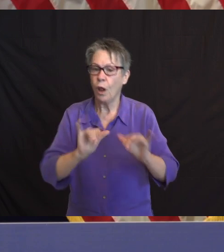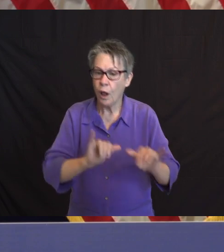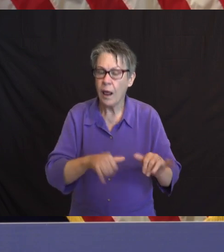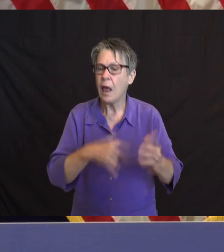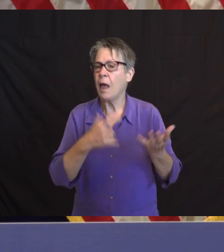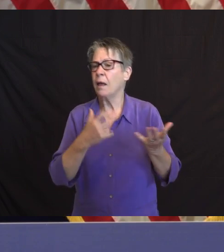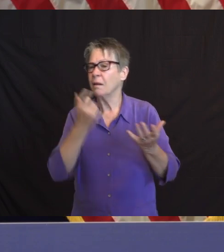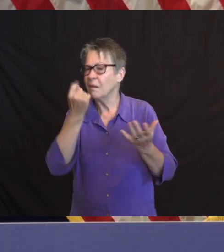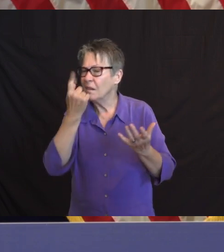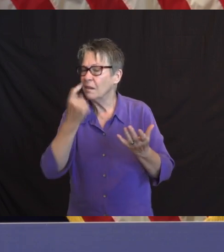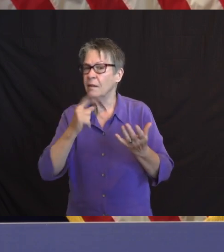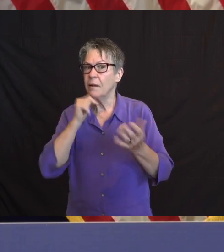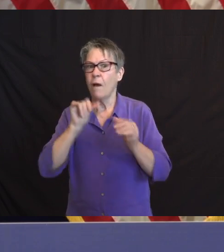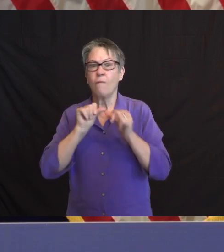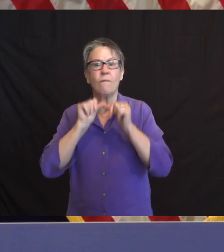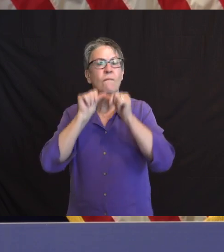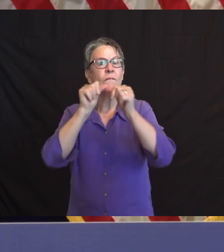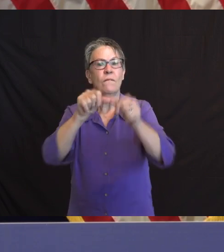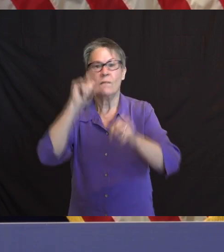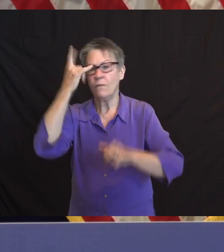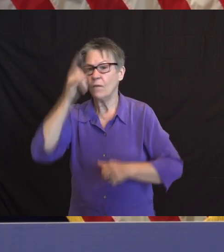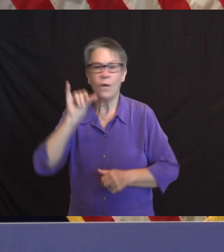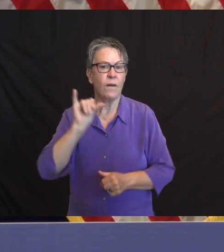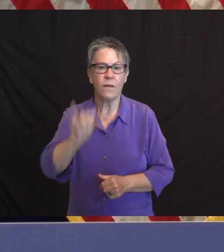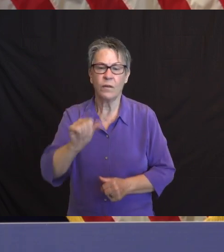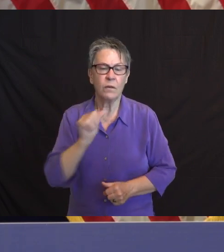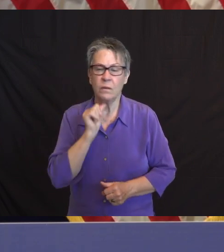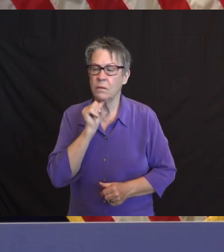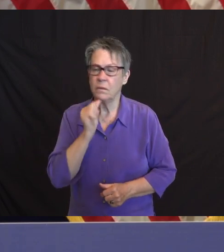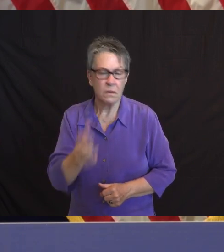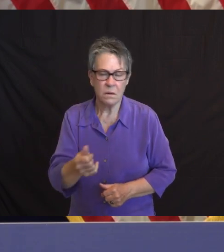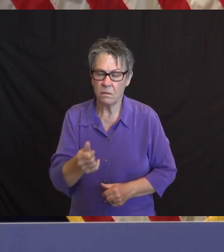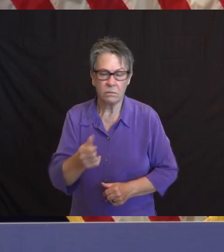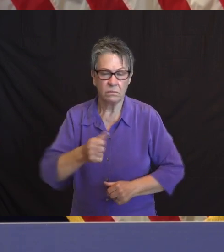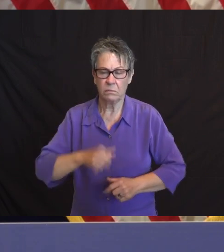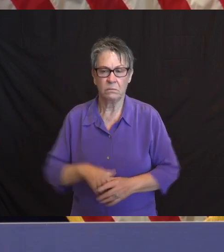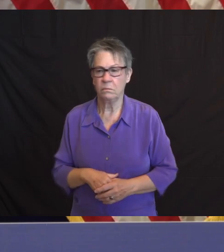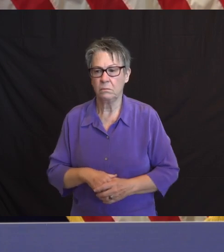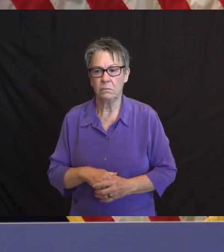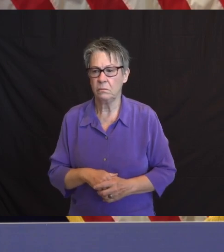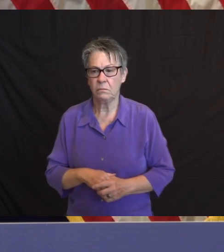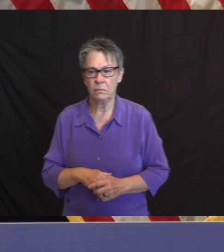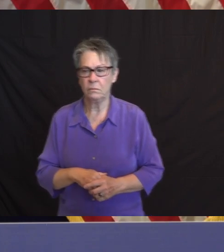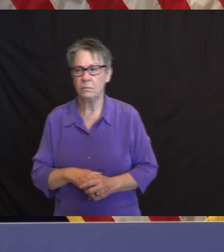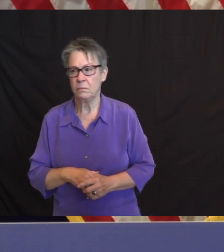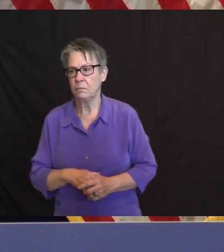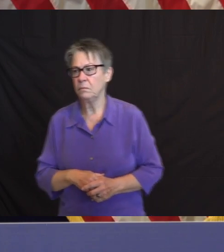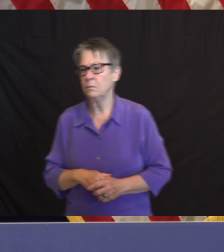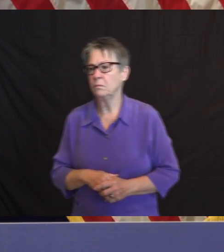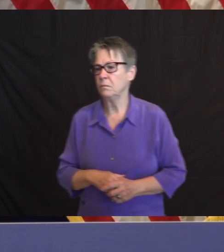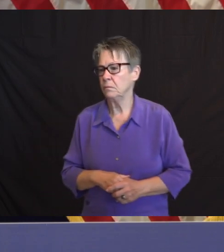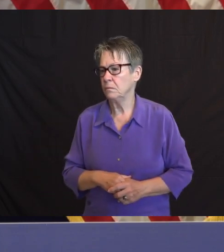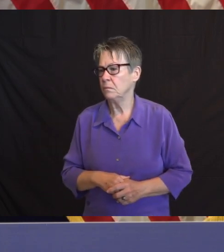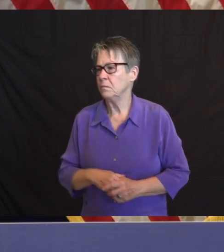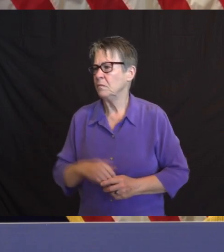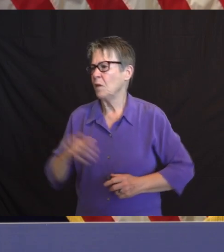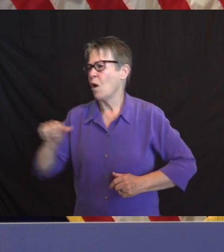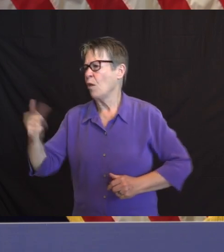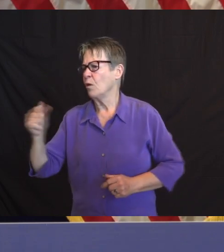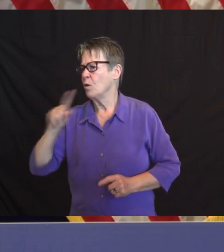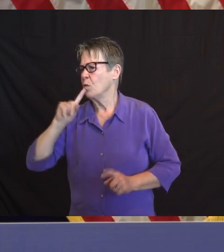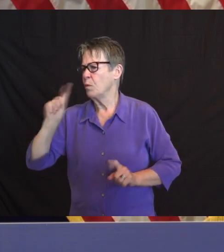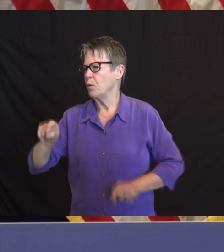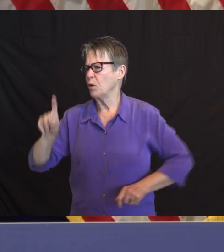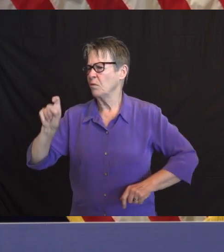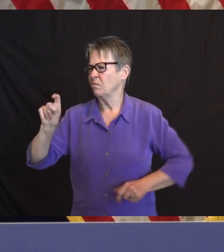more benevolent than I have any right to be, but I'll come back to you and give you a chance if you got something. Thank you. Governor, unfortunately, I'm going to take advantage of that. I got a list of